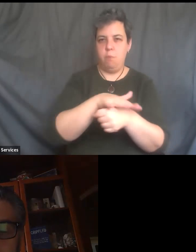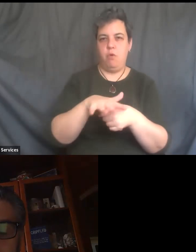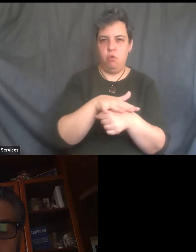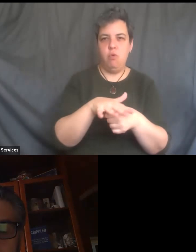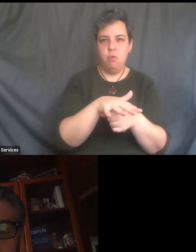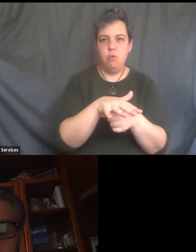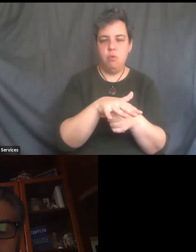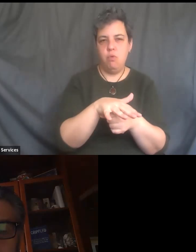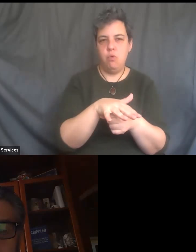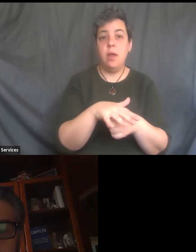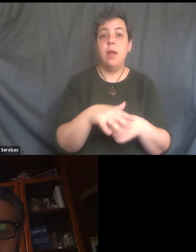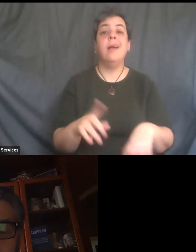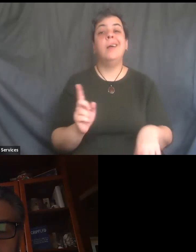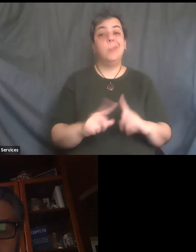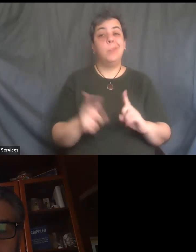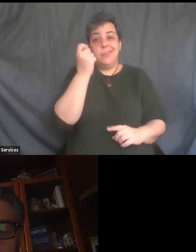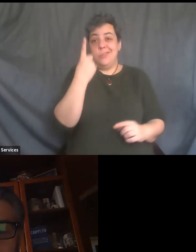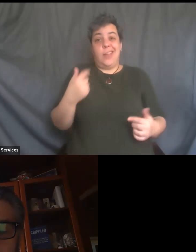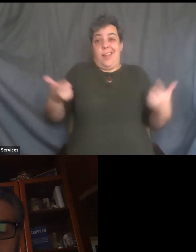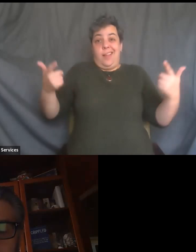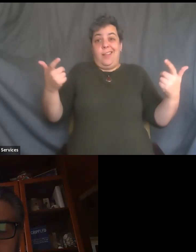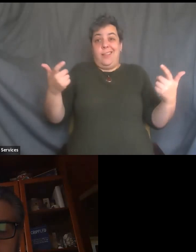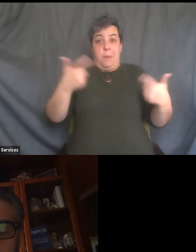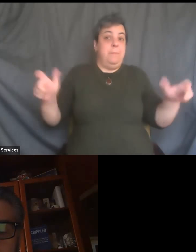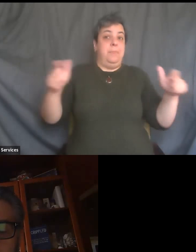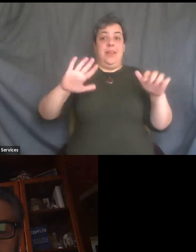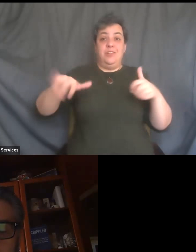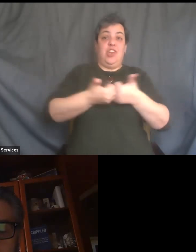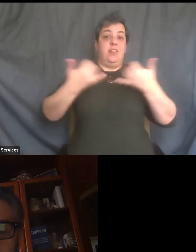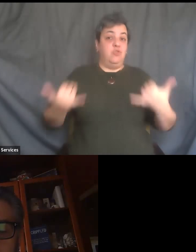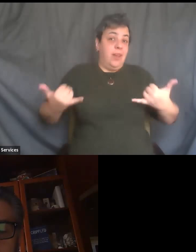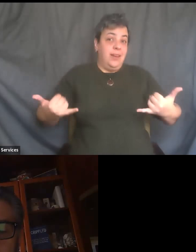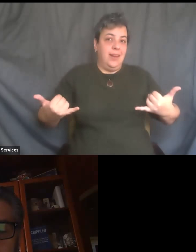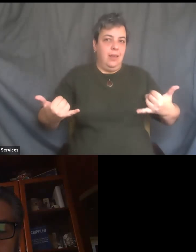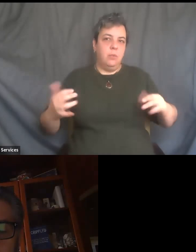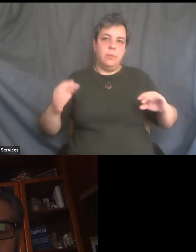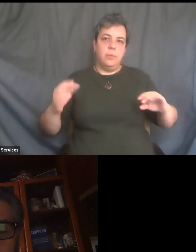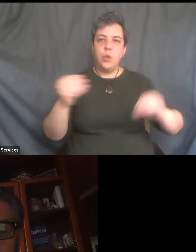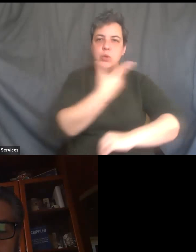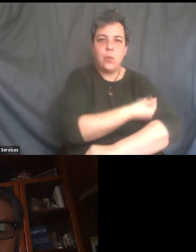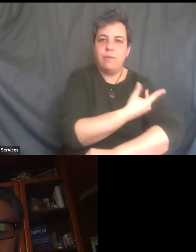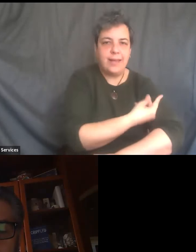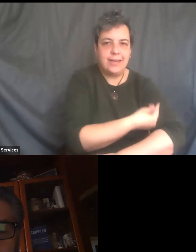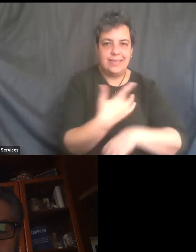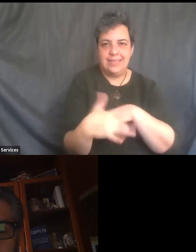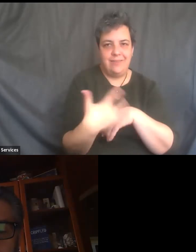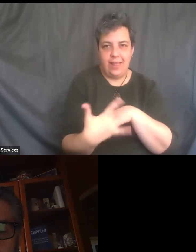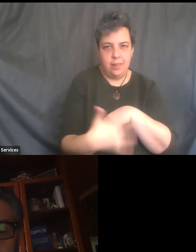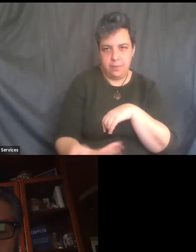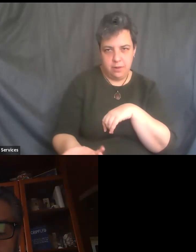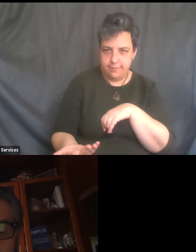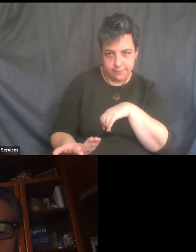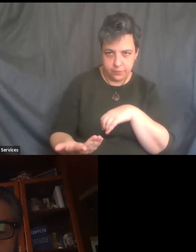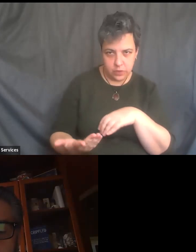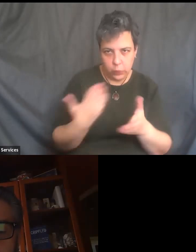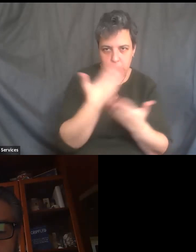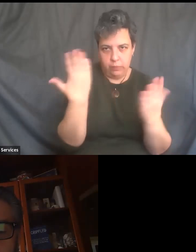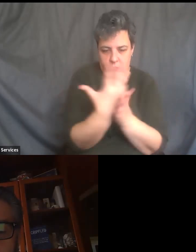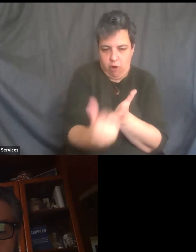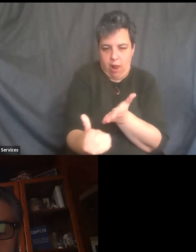that there are no doses available. But I will encourage you on the city-run site, the website that